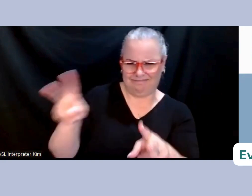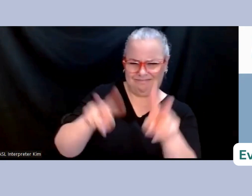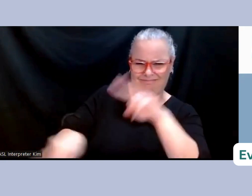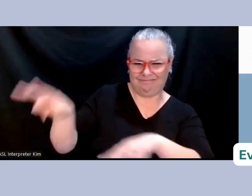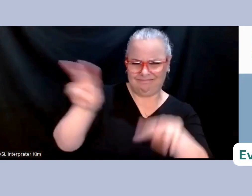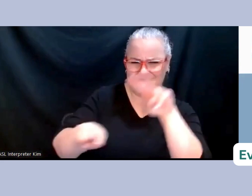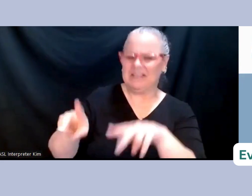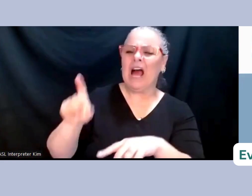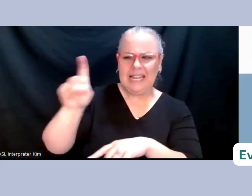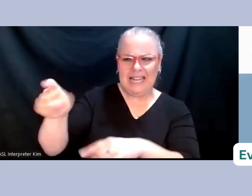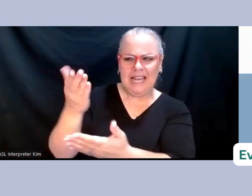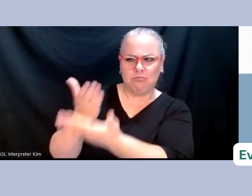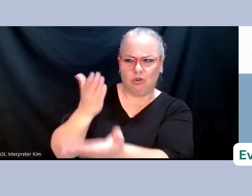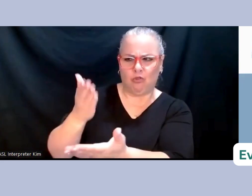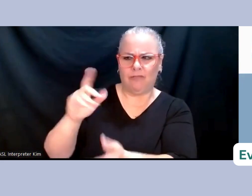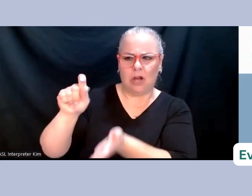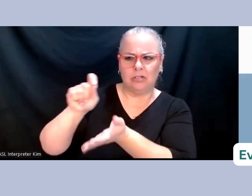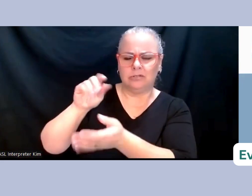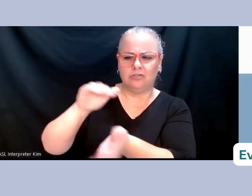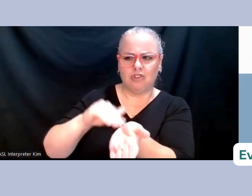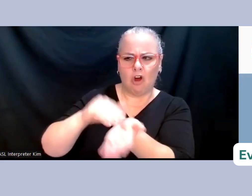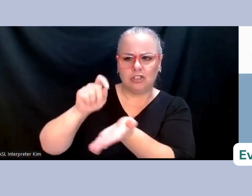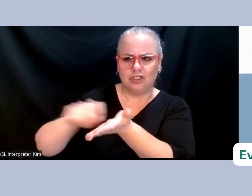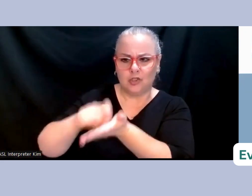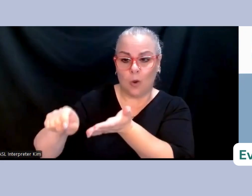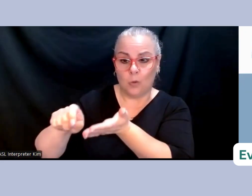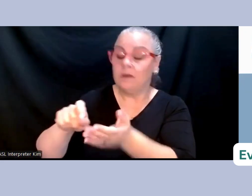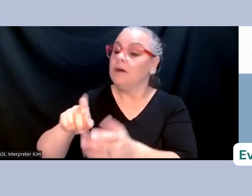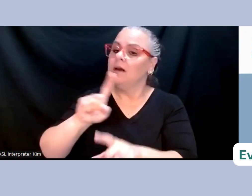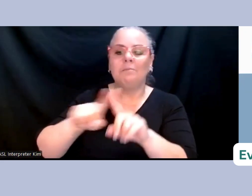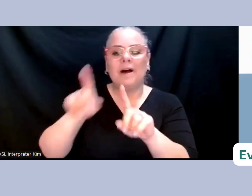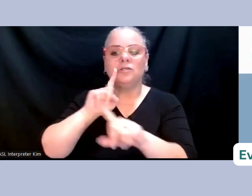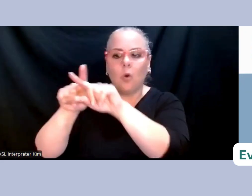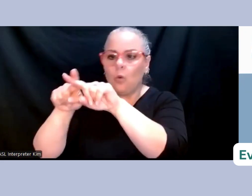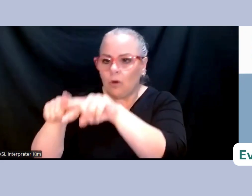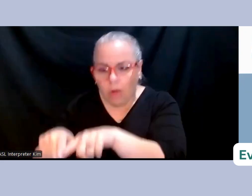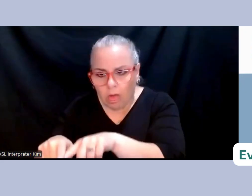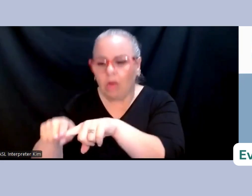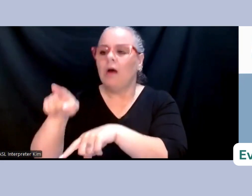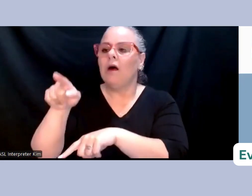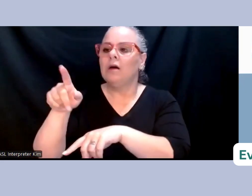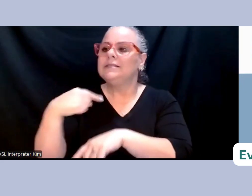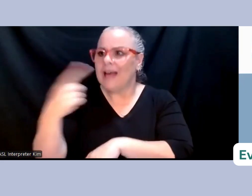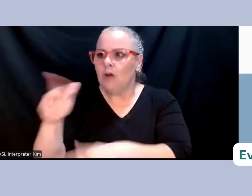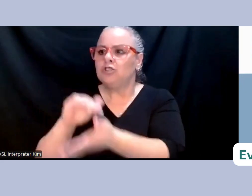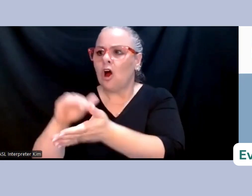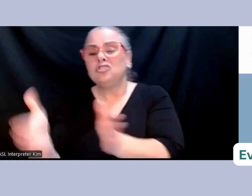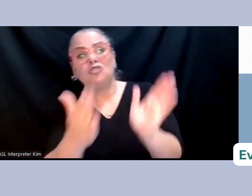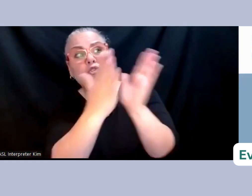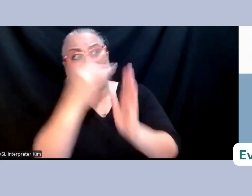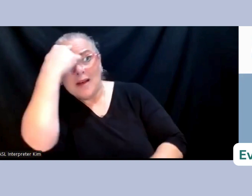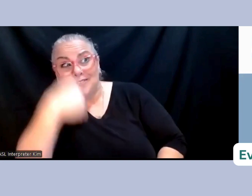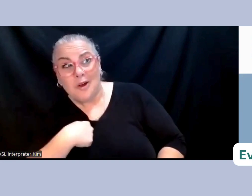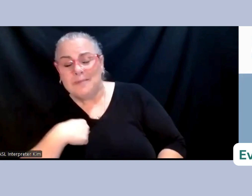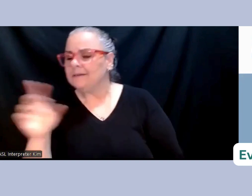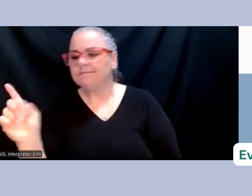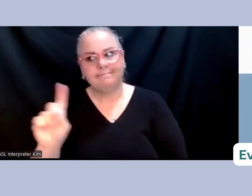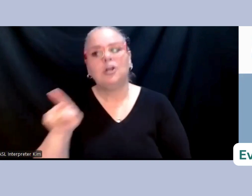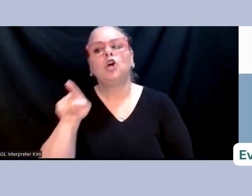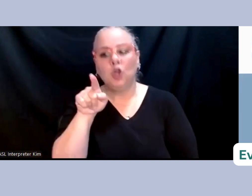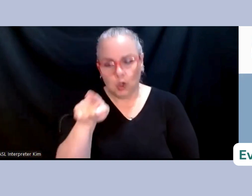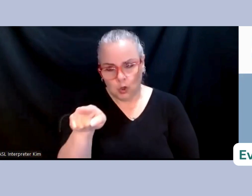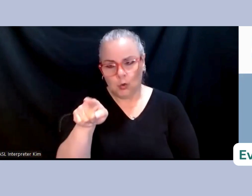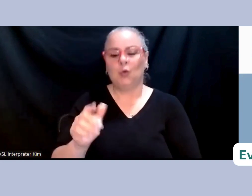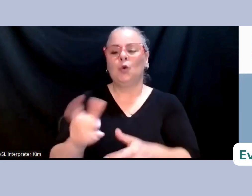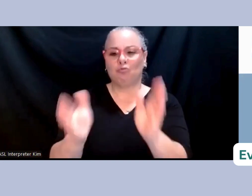medical provider. However, don't rely on a medical provider to make your request for you. Your request should come from